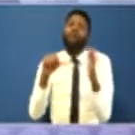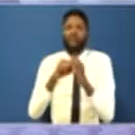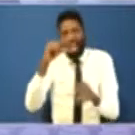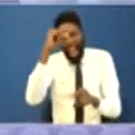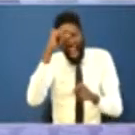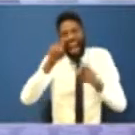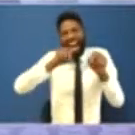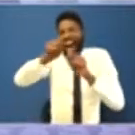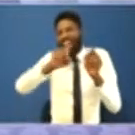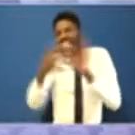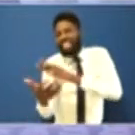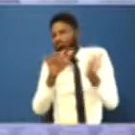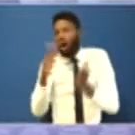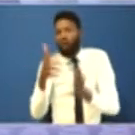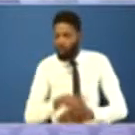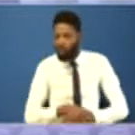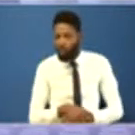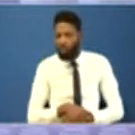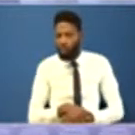the question i post